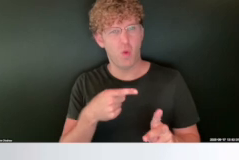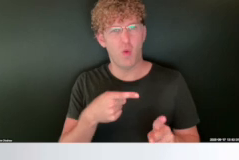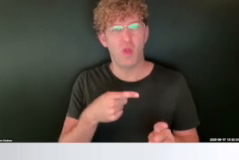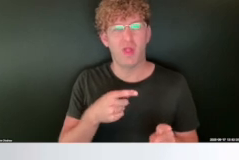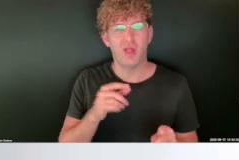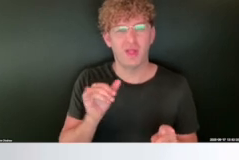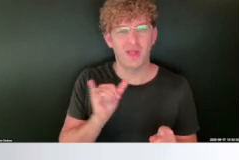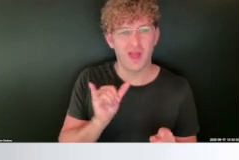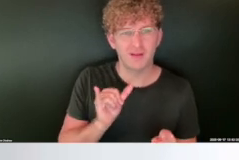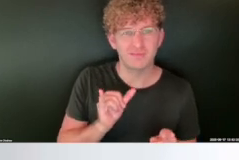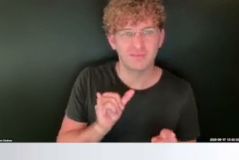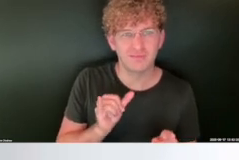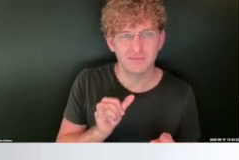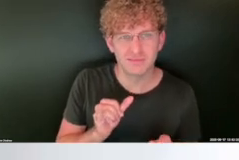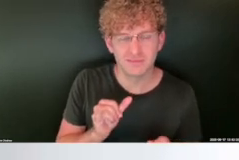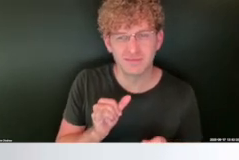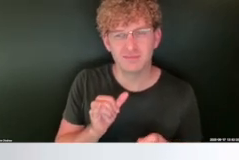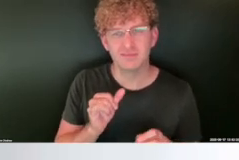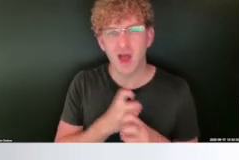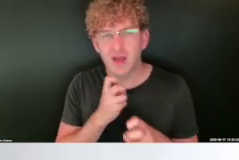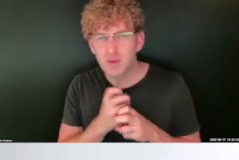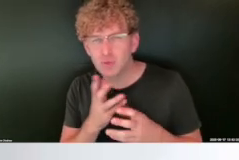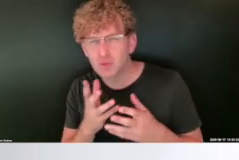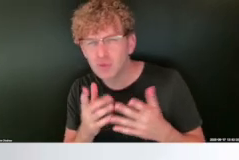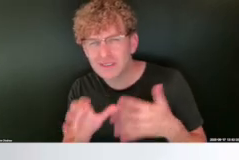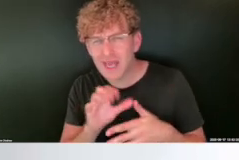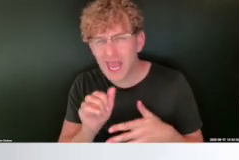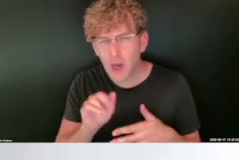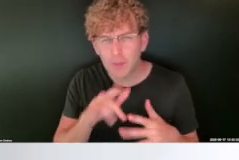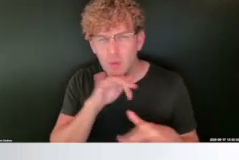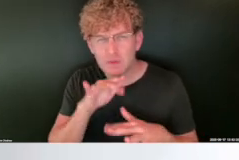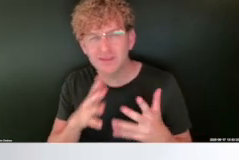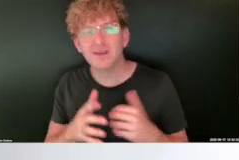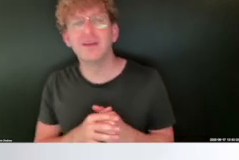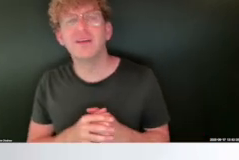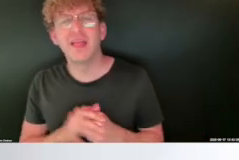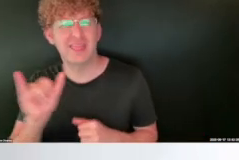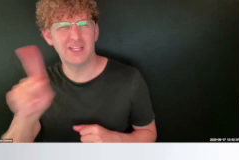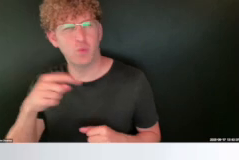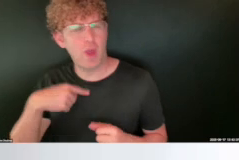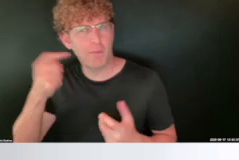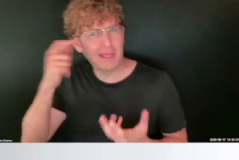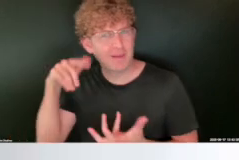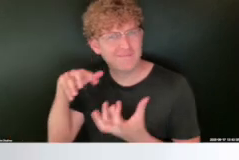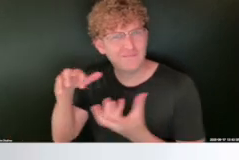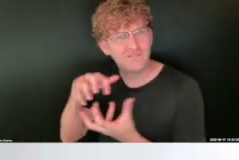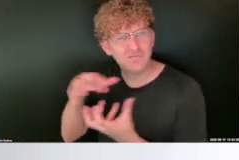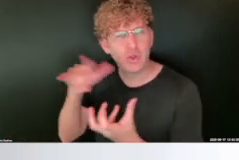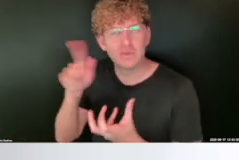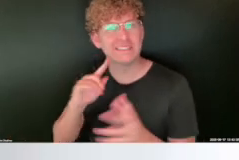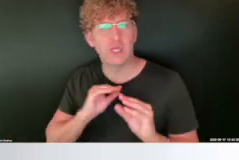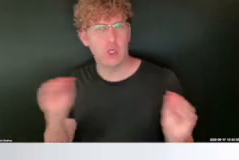pollutants. Yeah, Like that's where I'm confused. It says no proposed funding, and then it says only